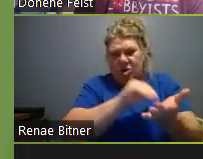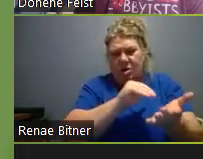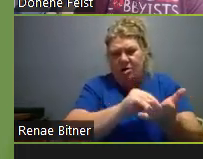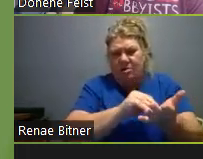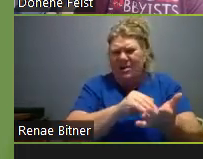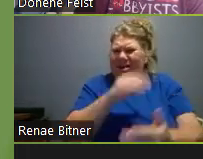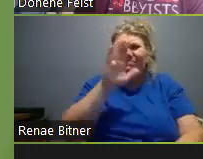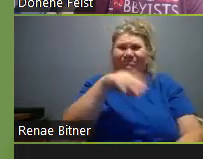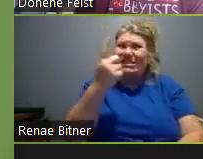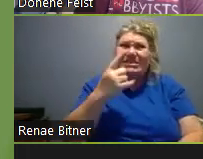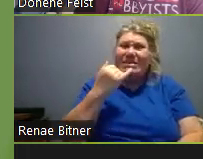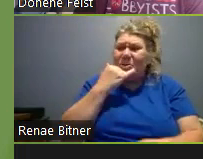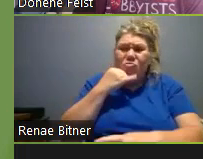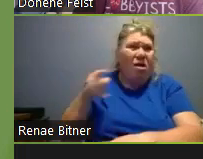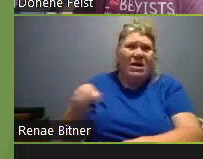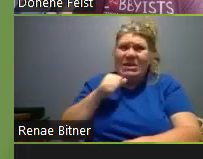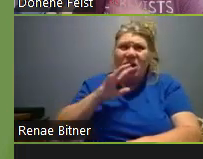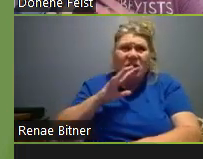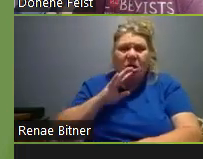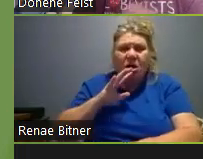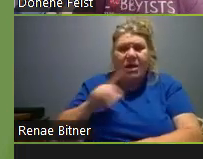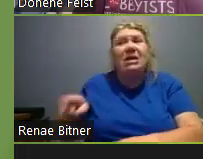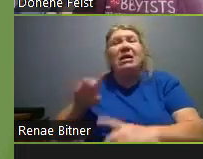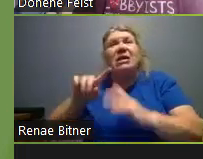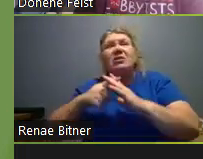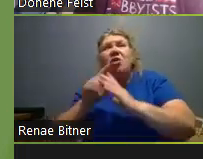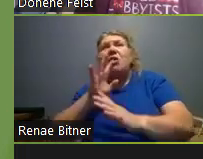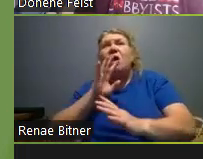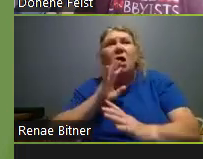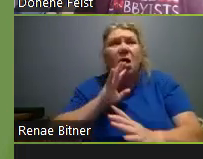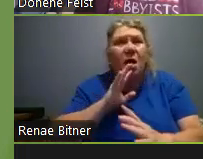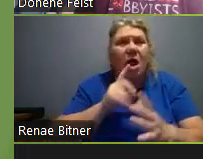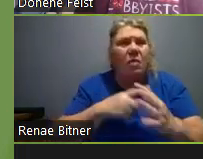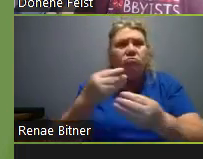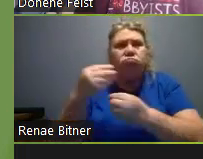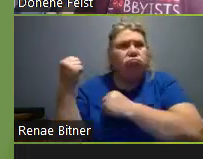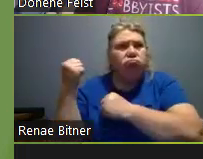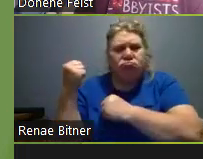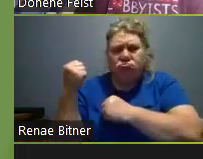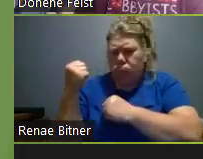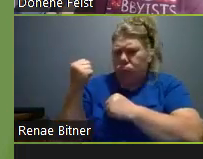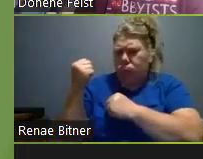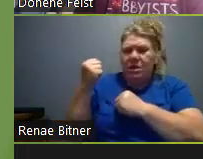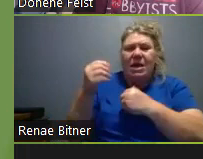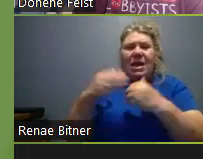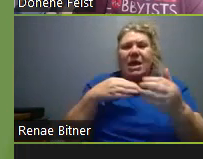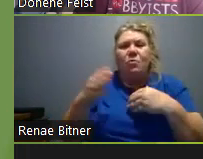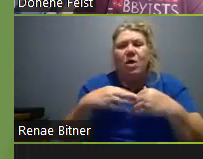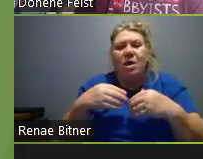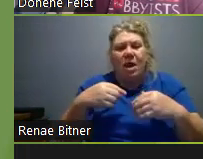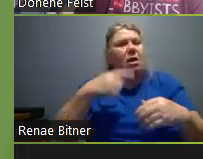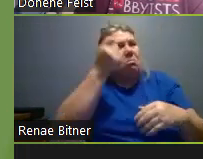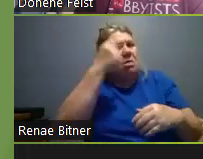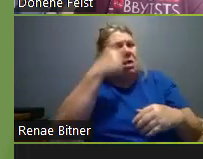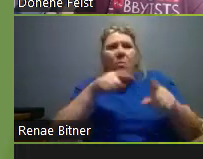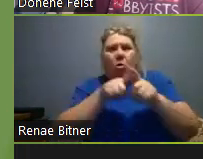something wrong. He wasn't talking. He started to talk, and then it just kind of went away. Anyway, I'm also a nurse,